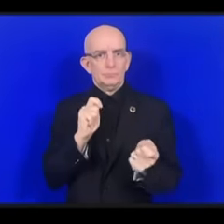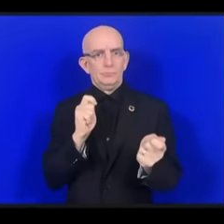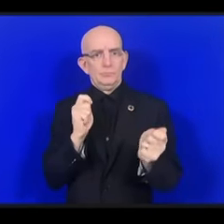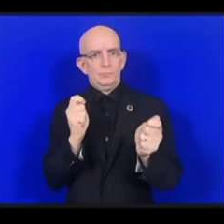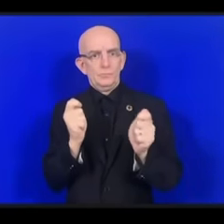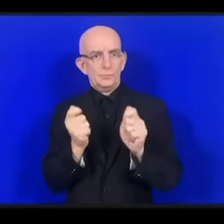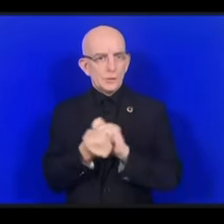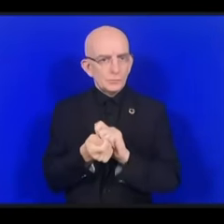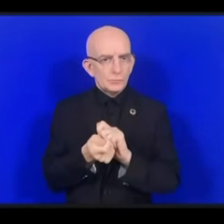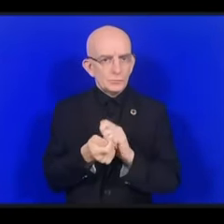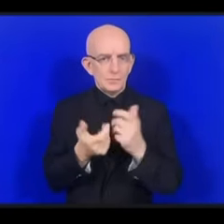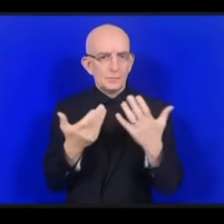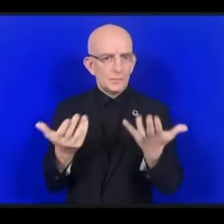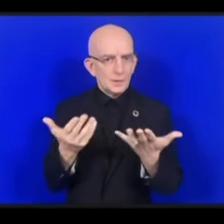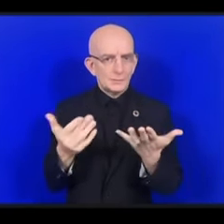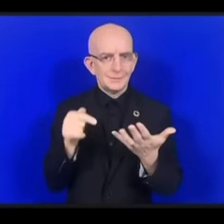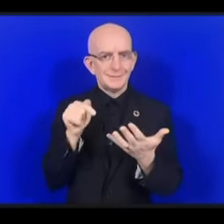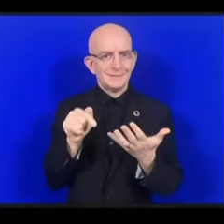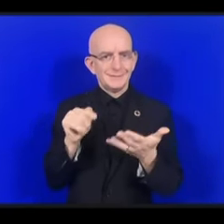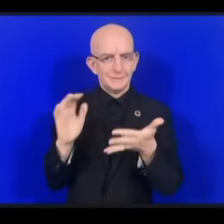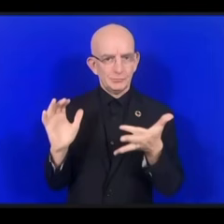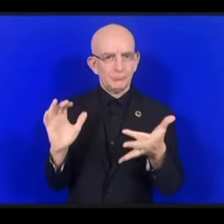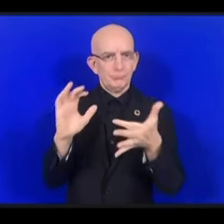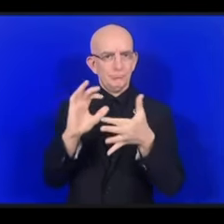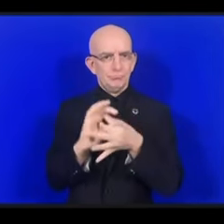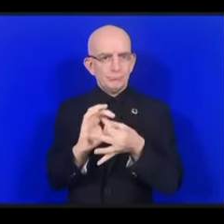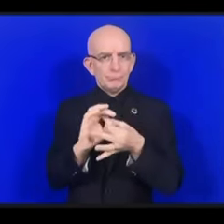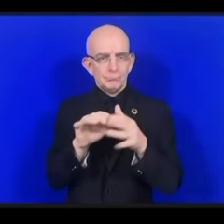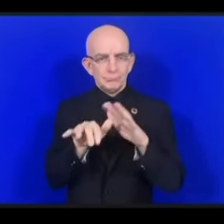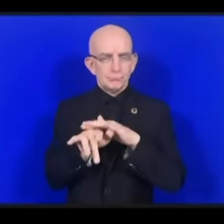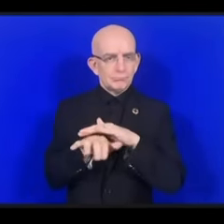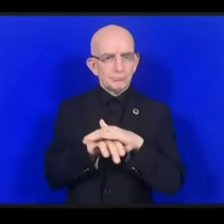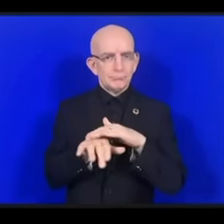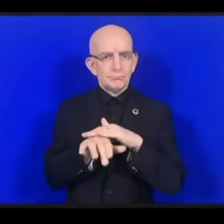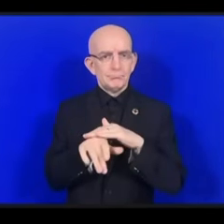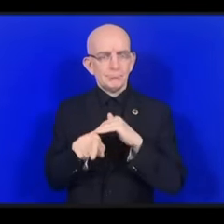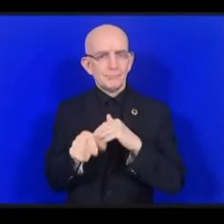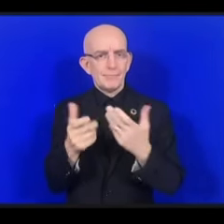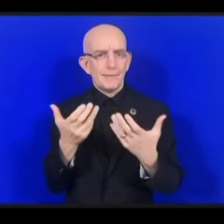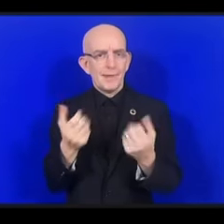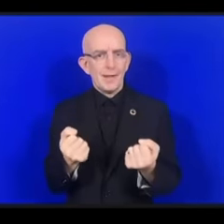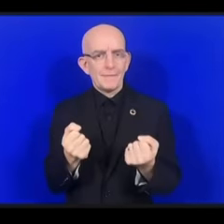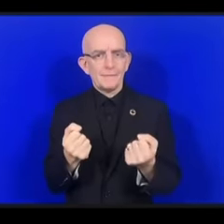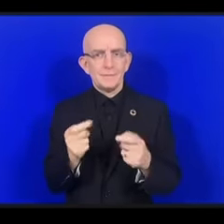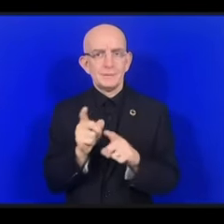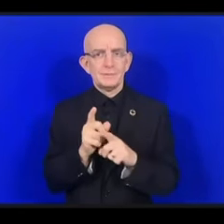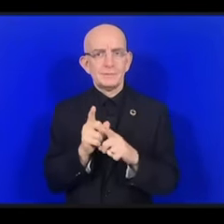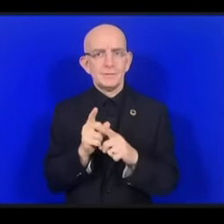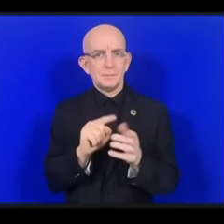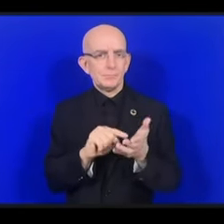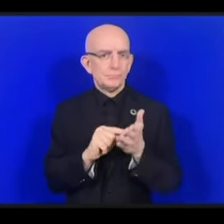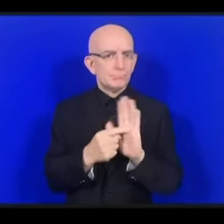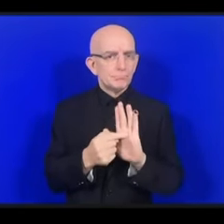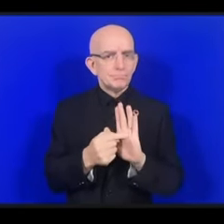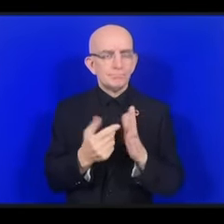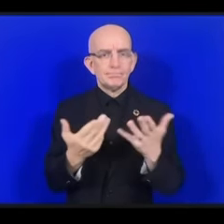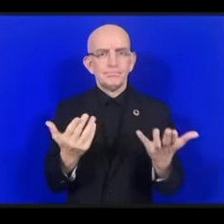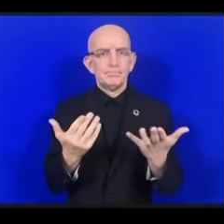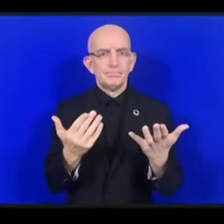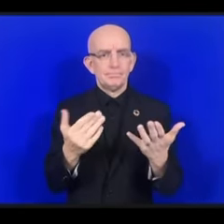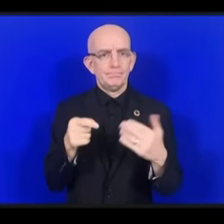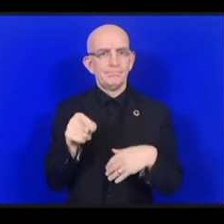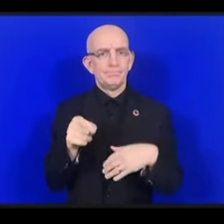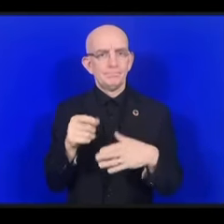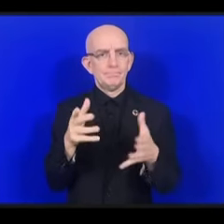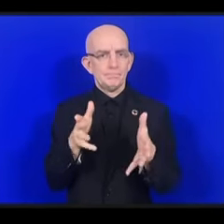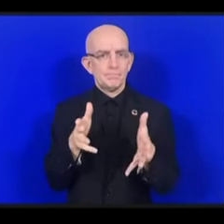a wider connection. So the word Kizuna is now used to refer to the bonds that connect